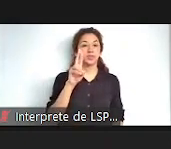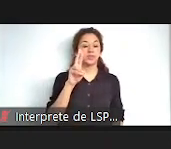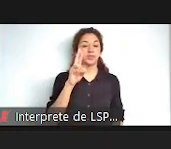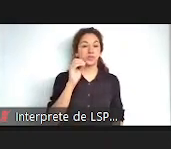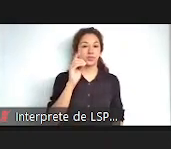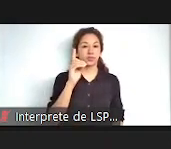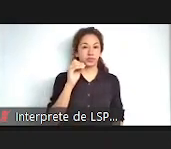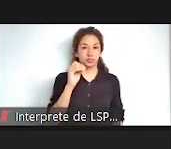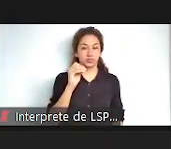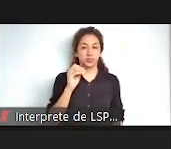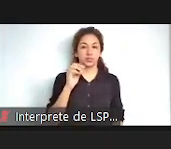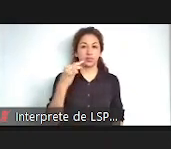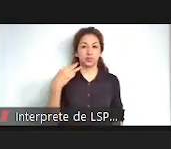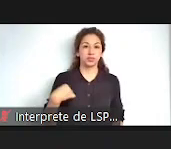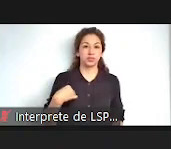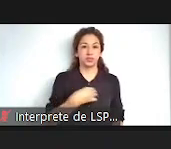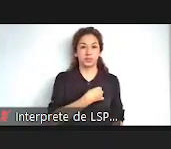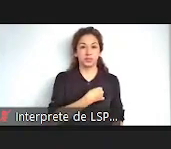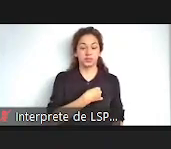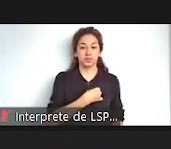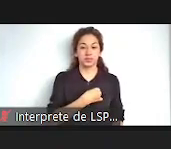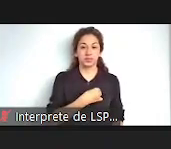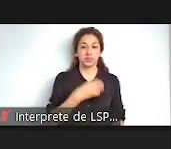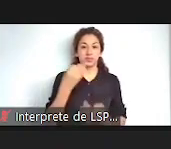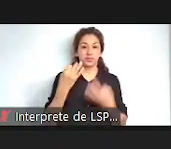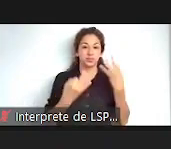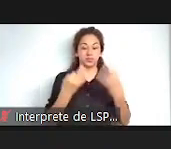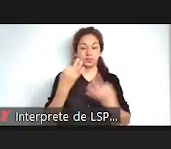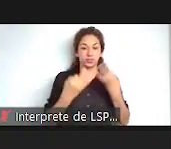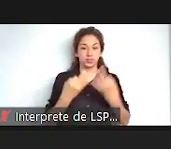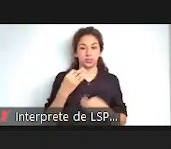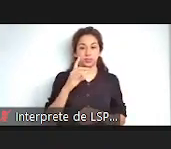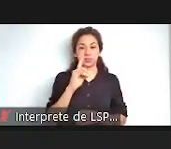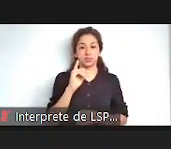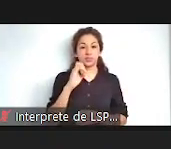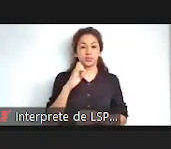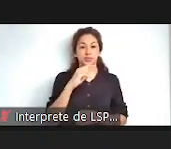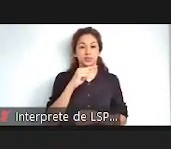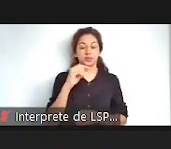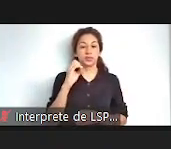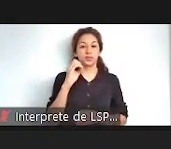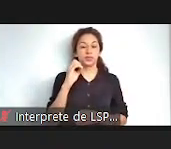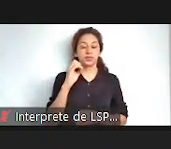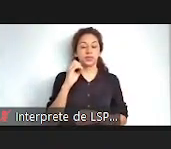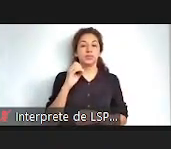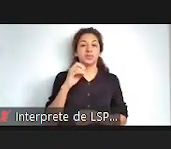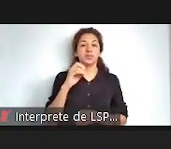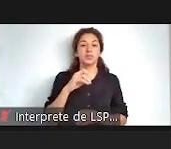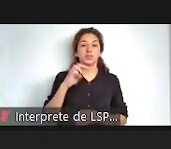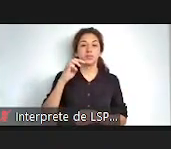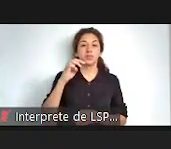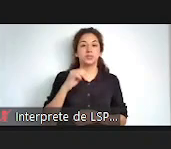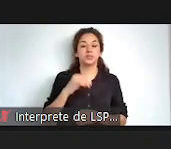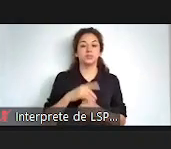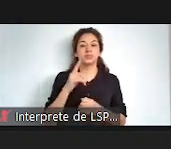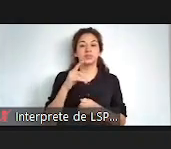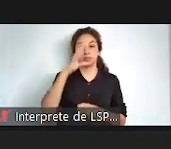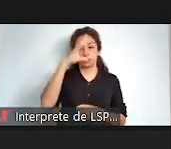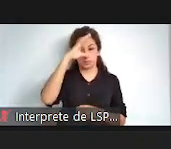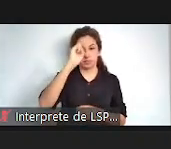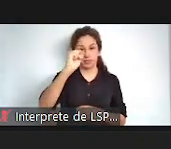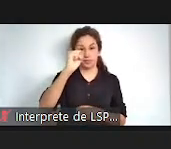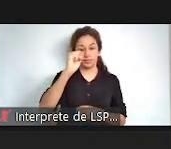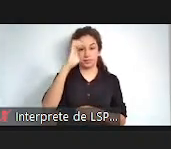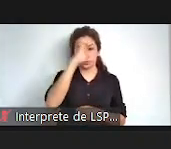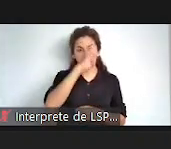mr eduardo begaluna minister of justice and human rights i'm mr diego mello pasqua ambassador